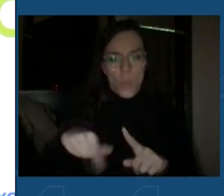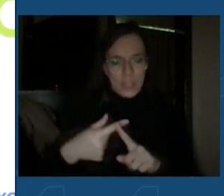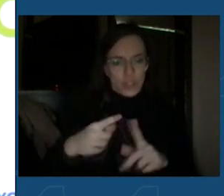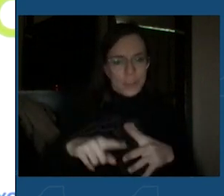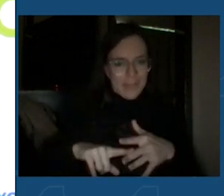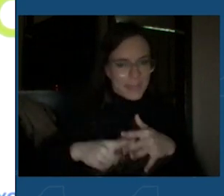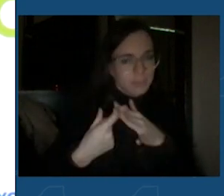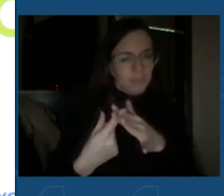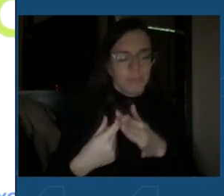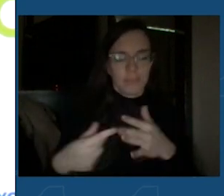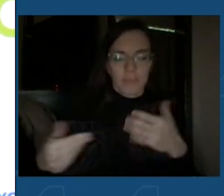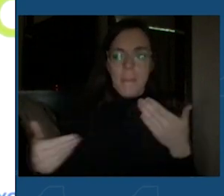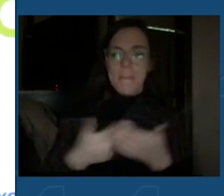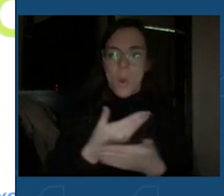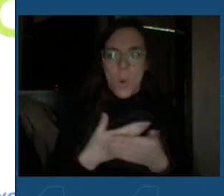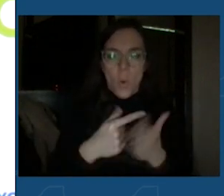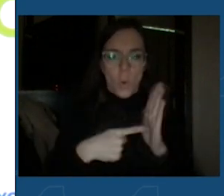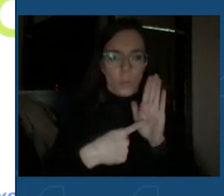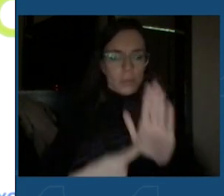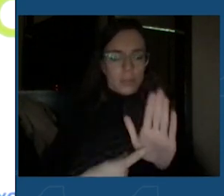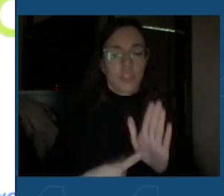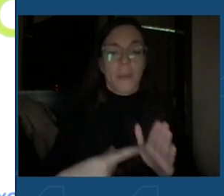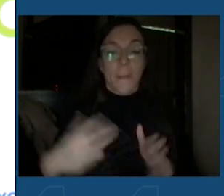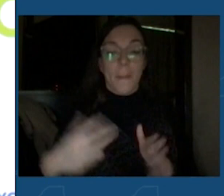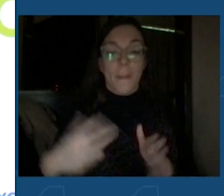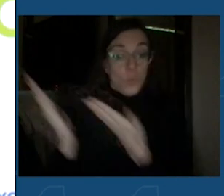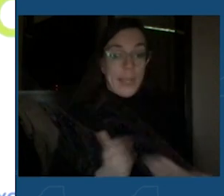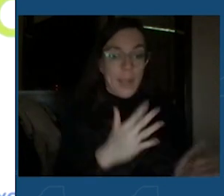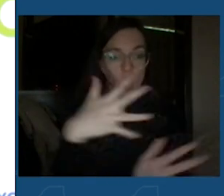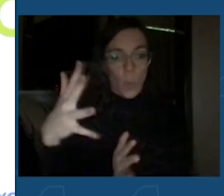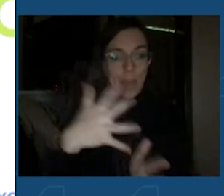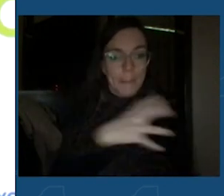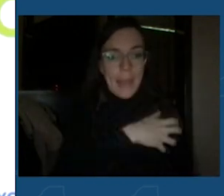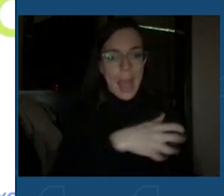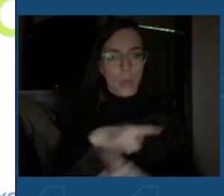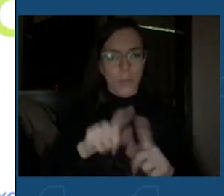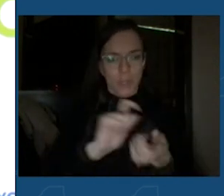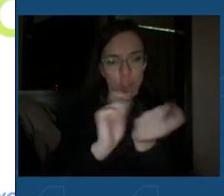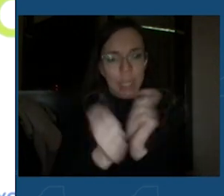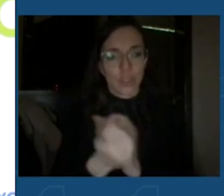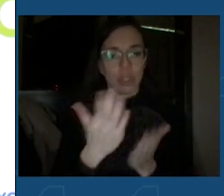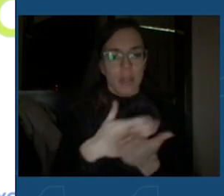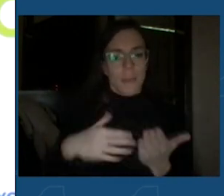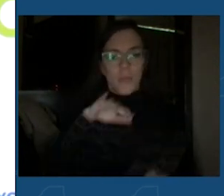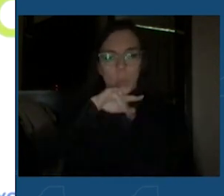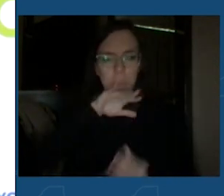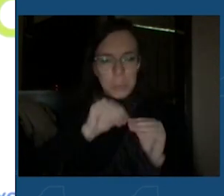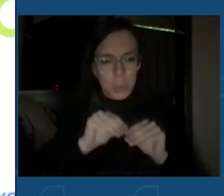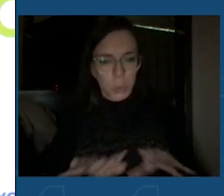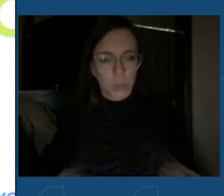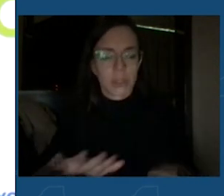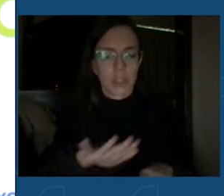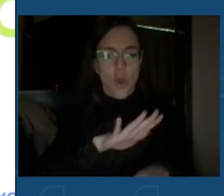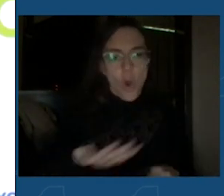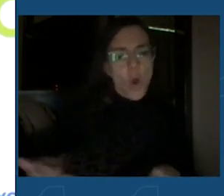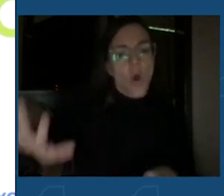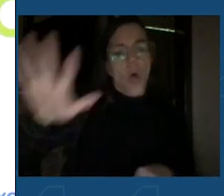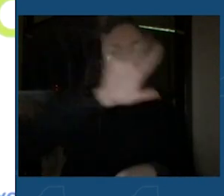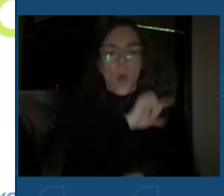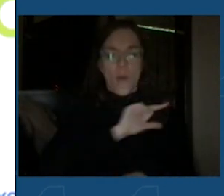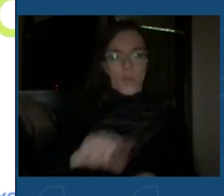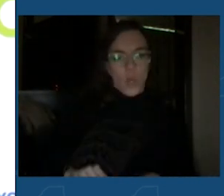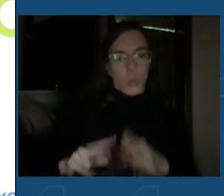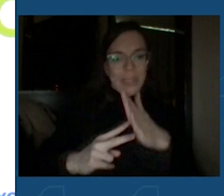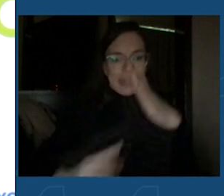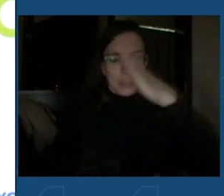only bringing wind power here, but changing some of those pollutants all along Queensbridge, Queensborough,